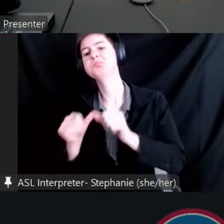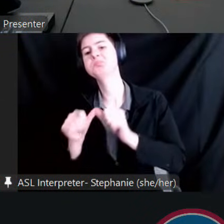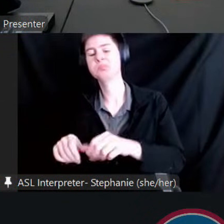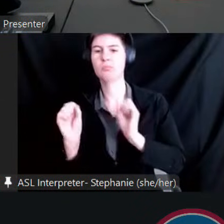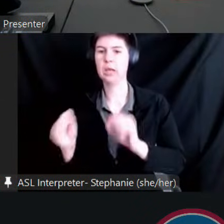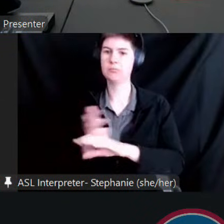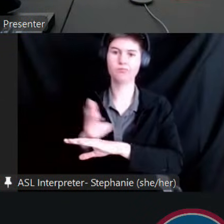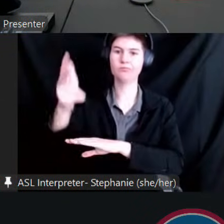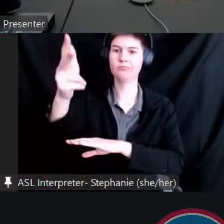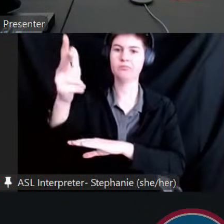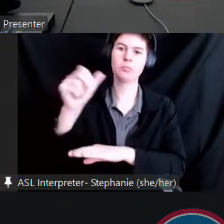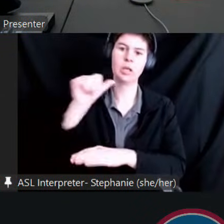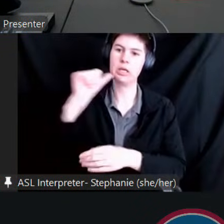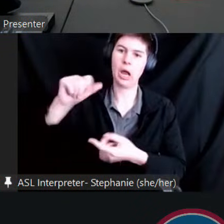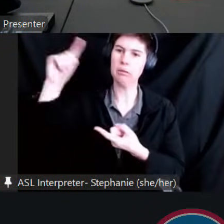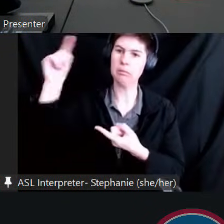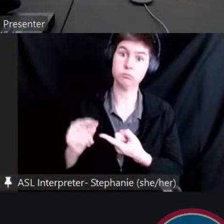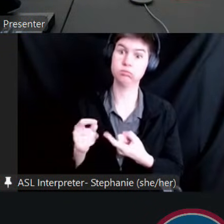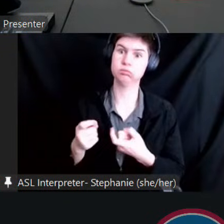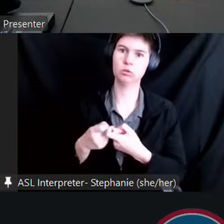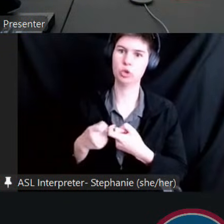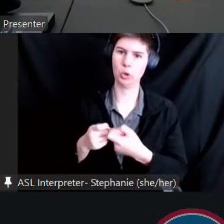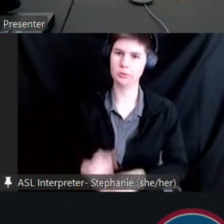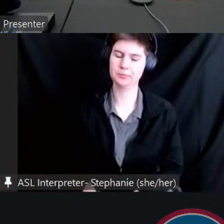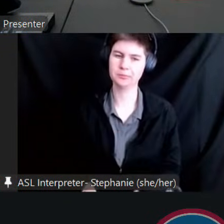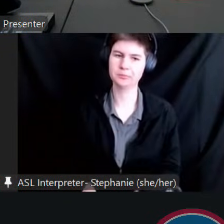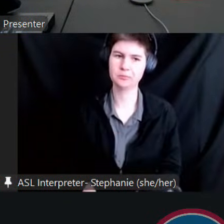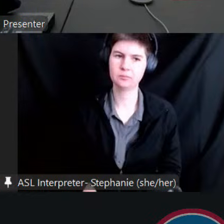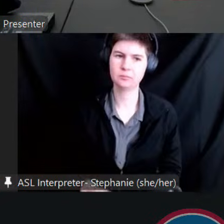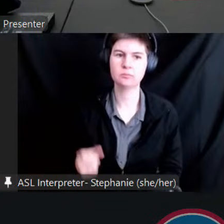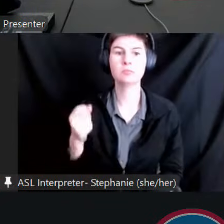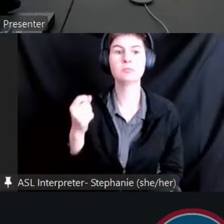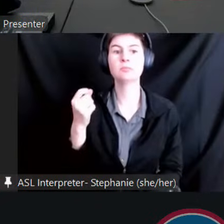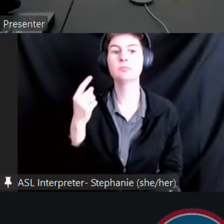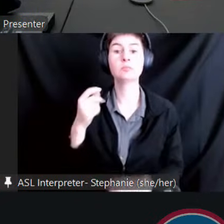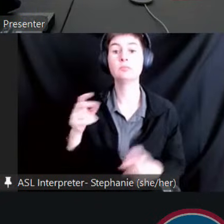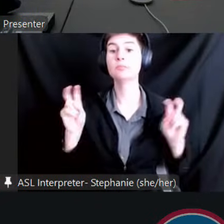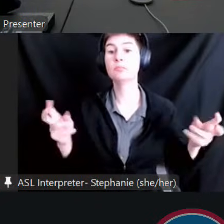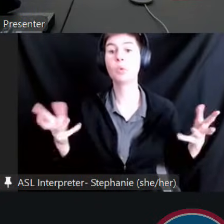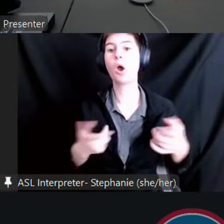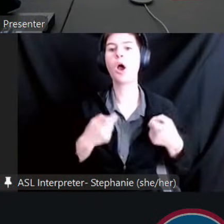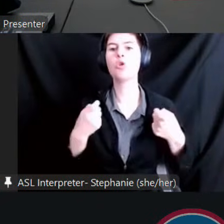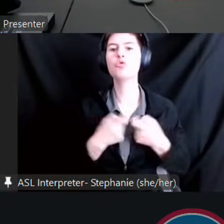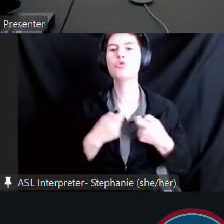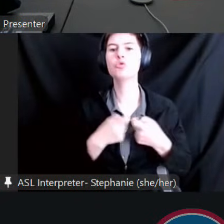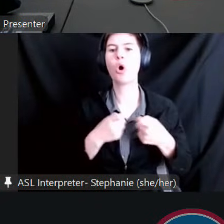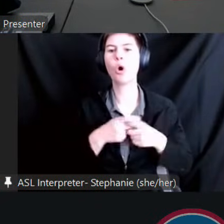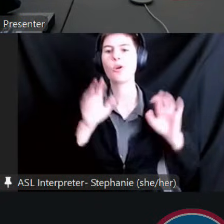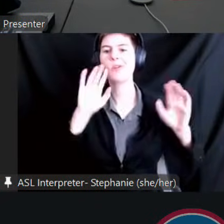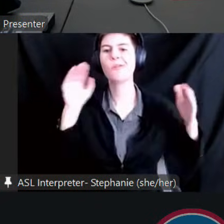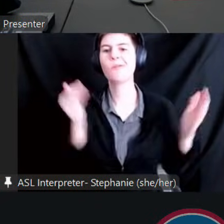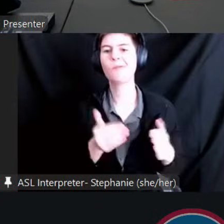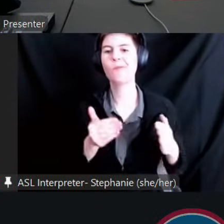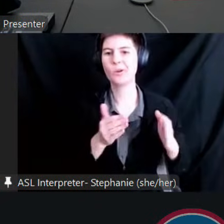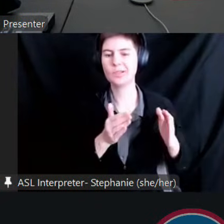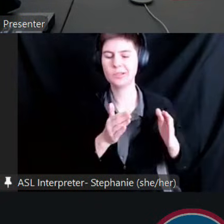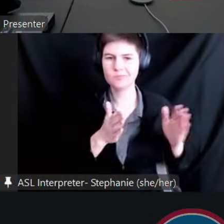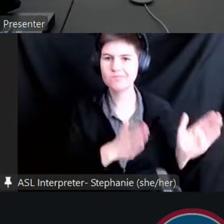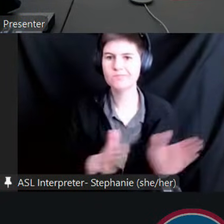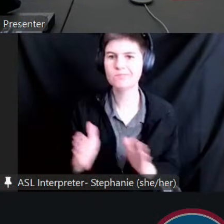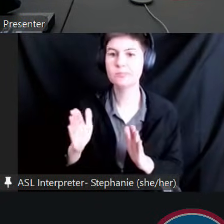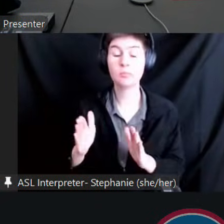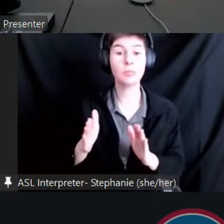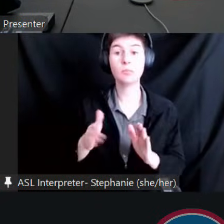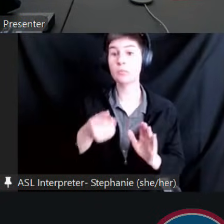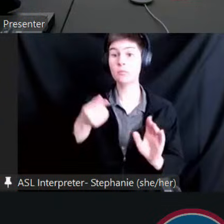running too low on charge. There is a Charging Forward initiative, which is a framework for advancing towards full